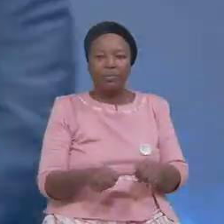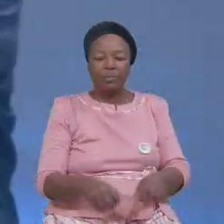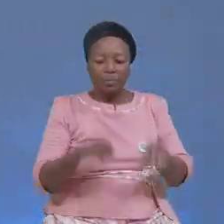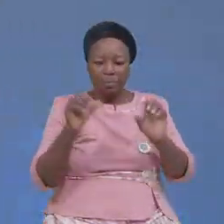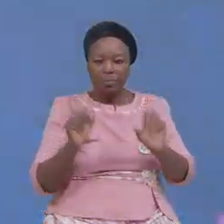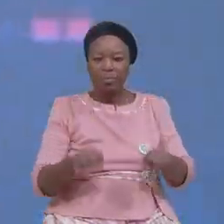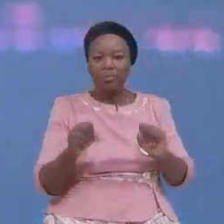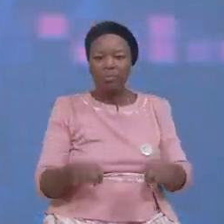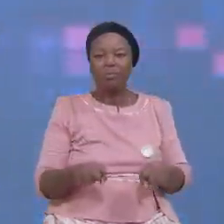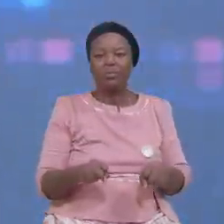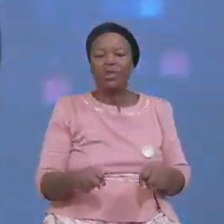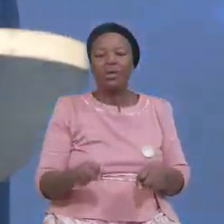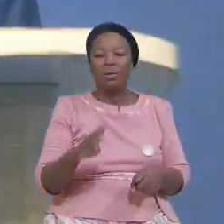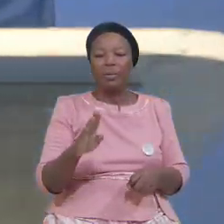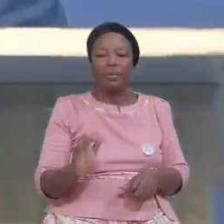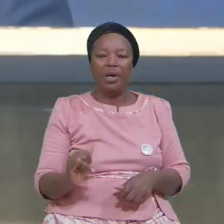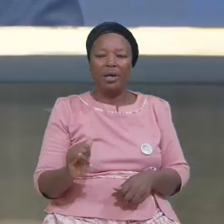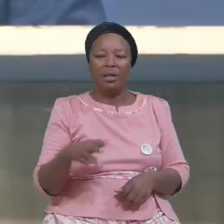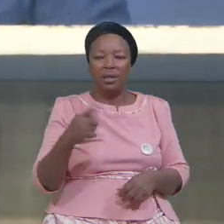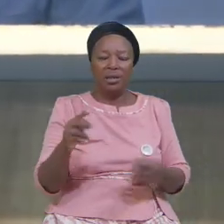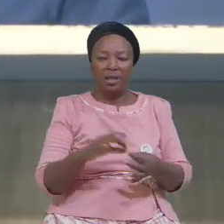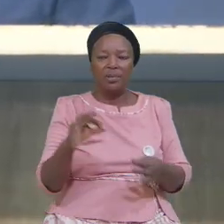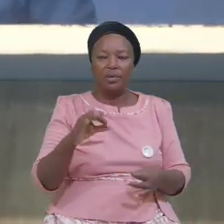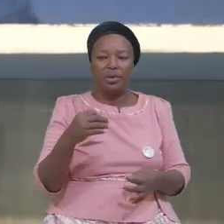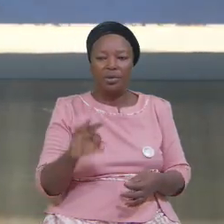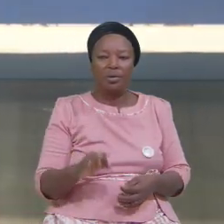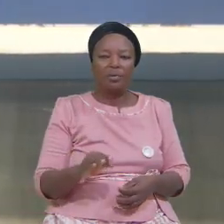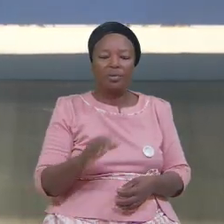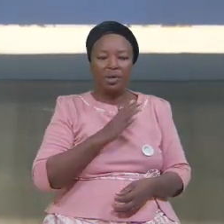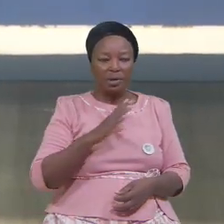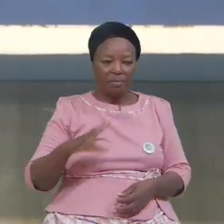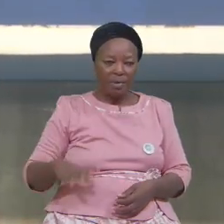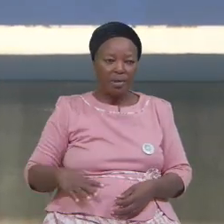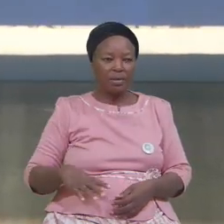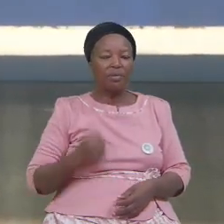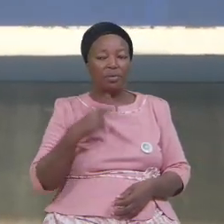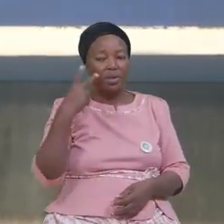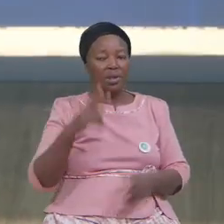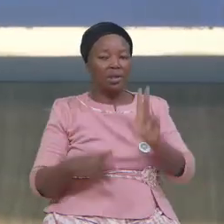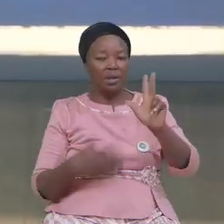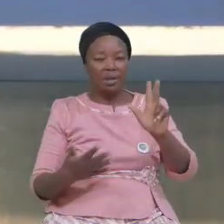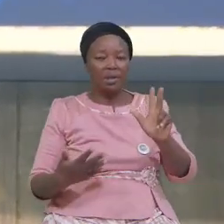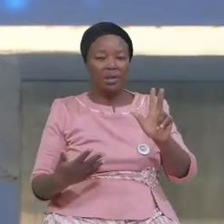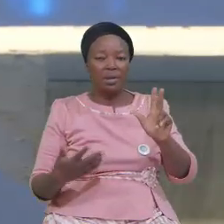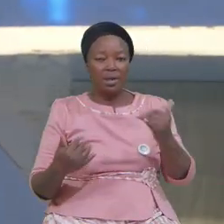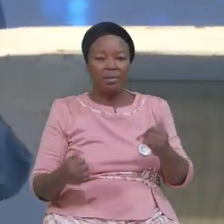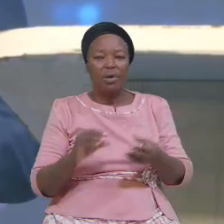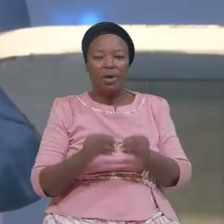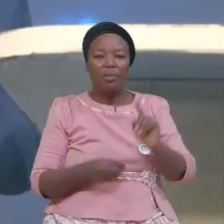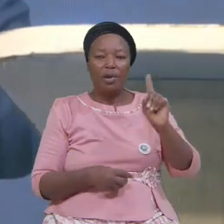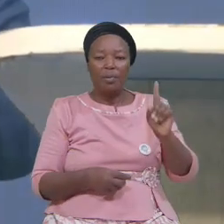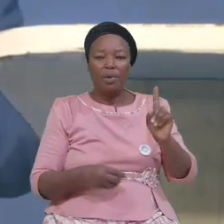possibilities by the Spirit of Christ. There are three things we're looking at. Number one,